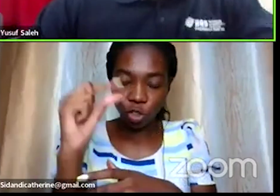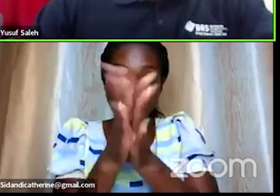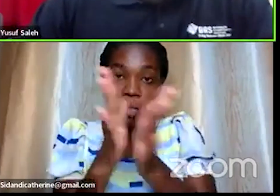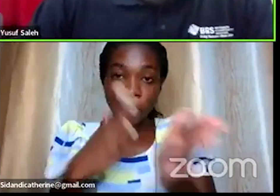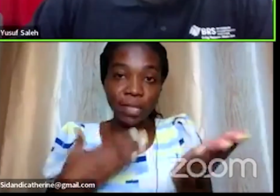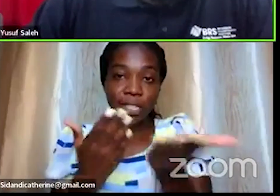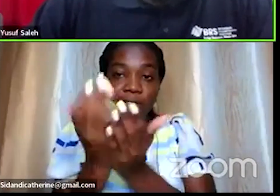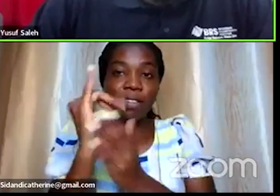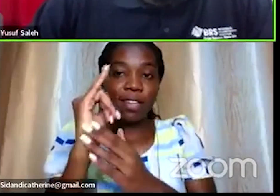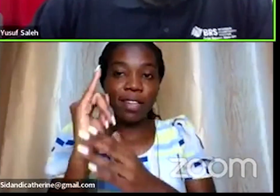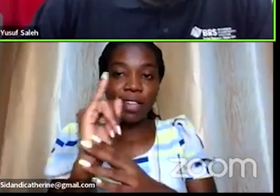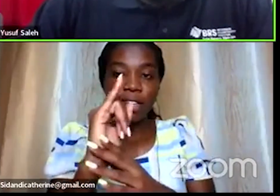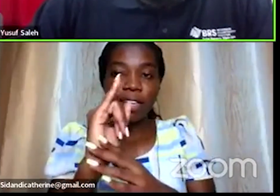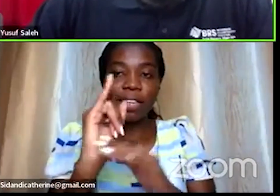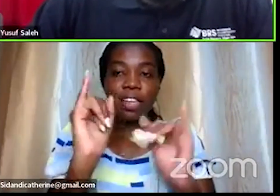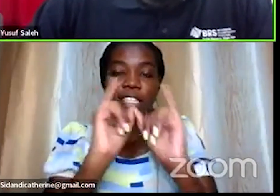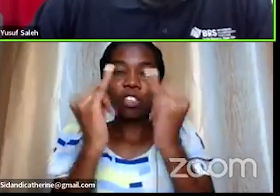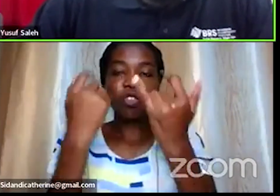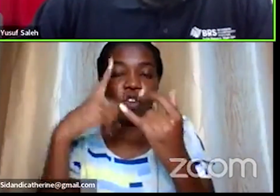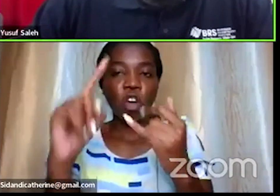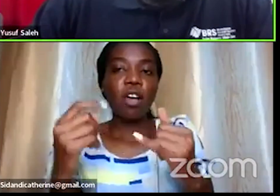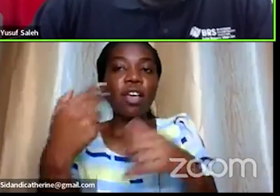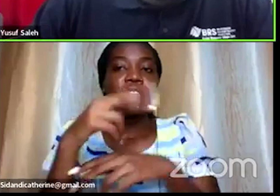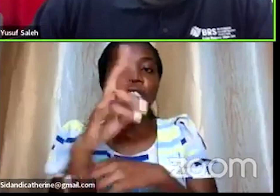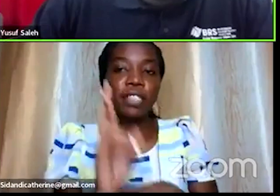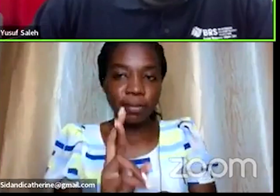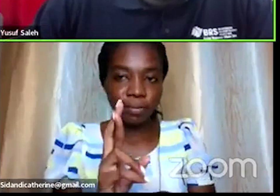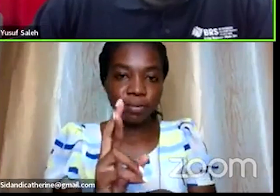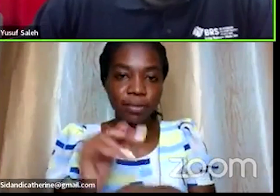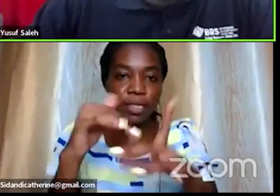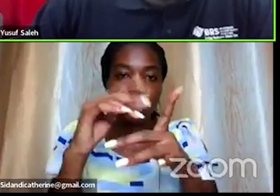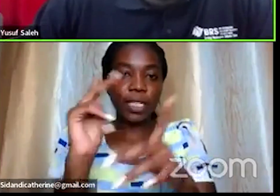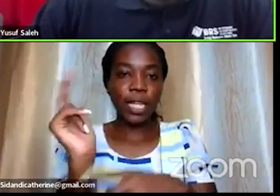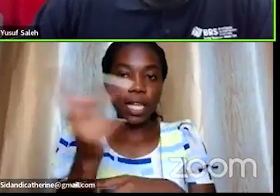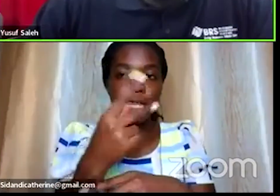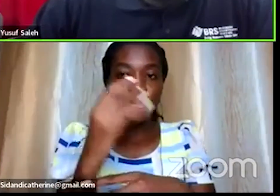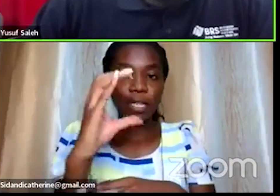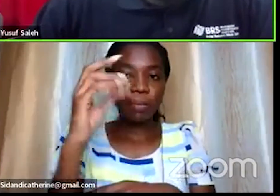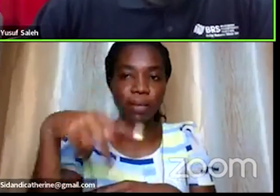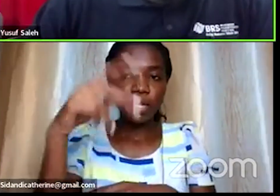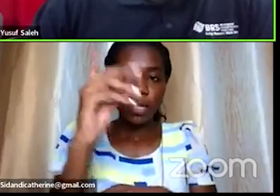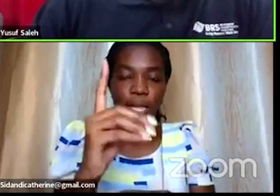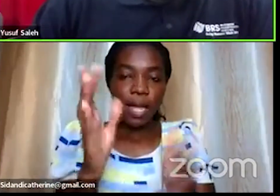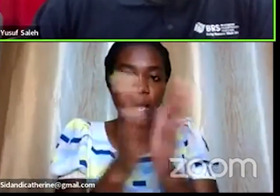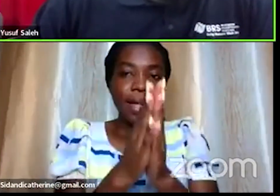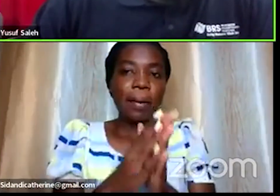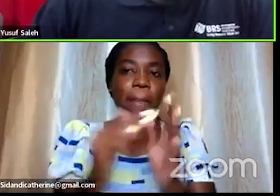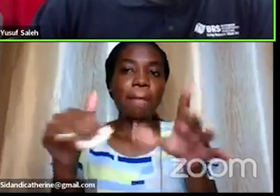that is the Institute of Human Resource Management in Kenya, in the CPD and Membership Committee.